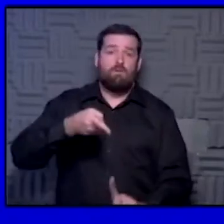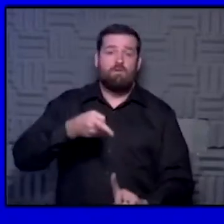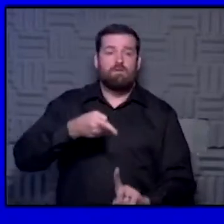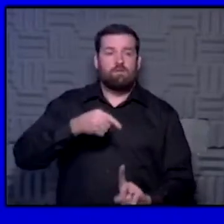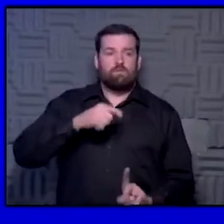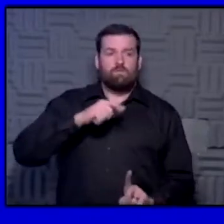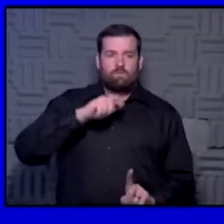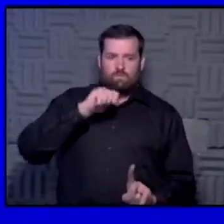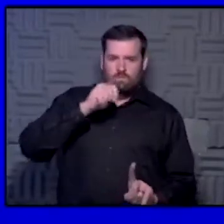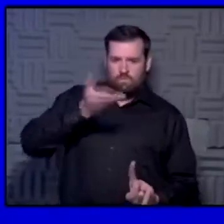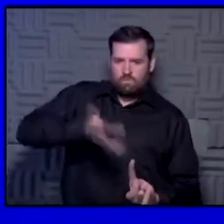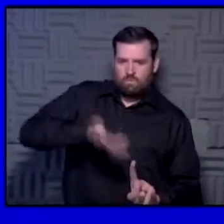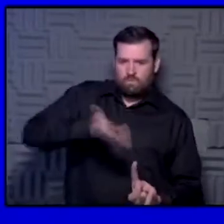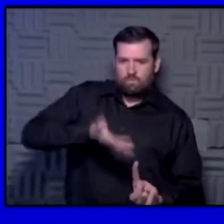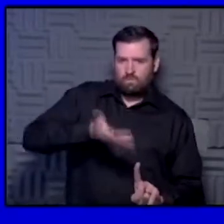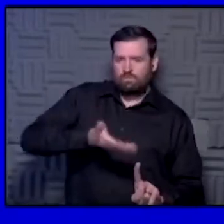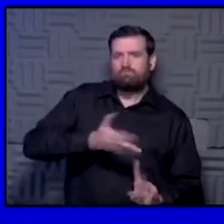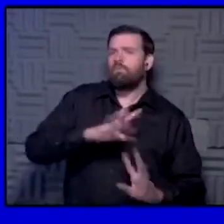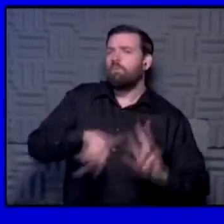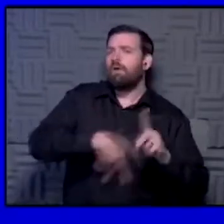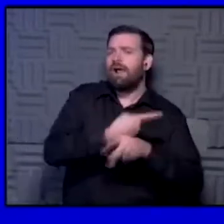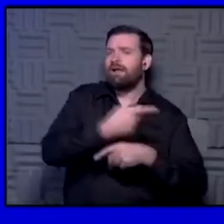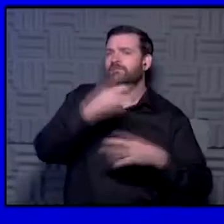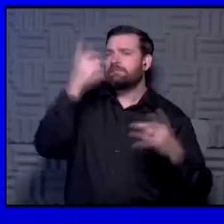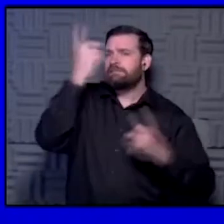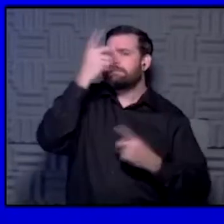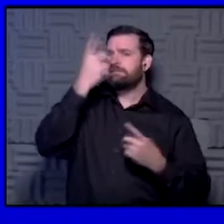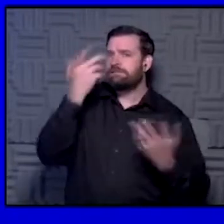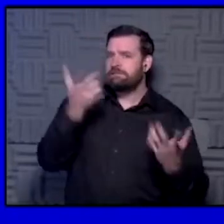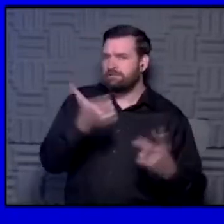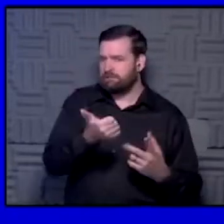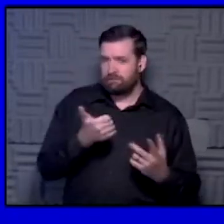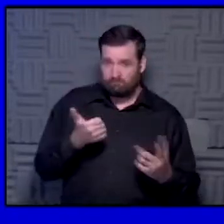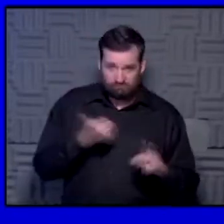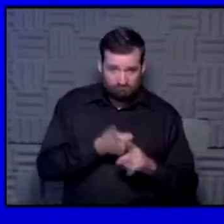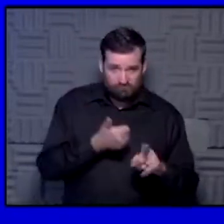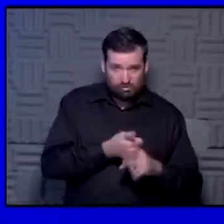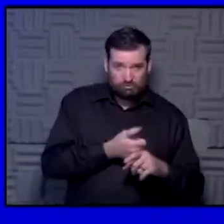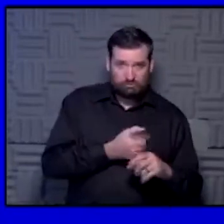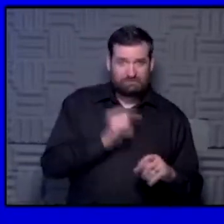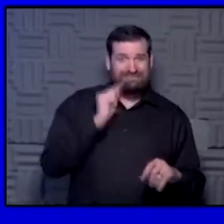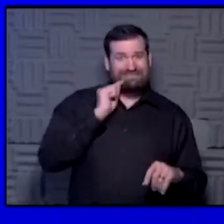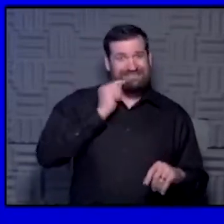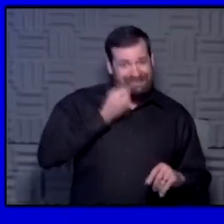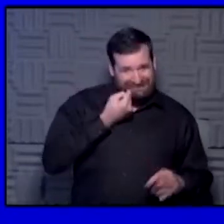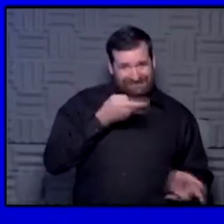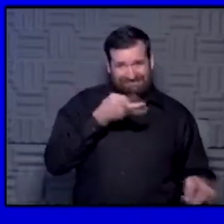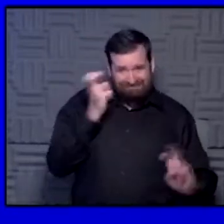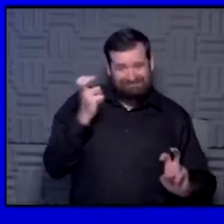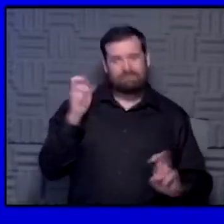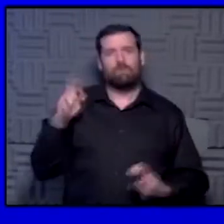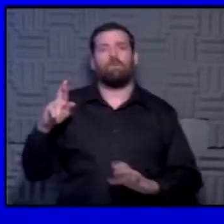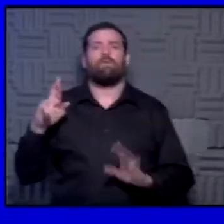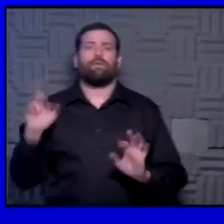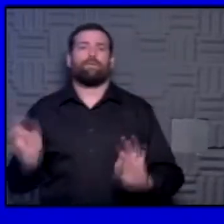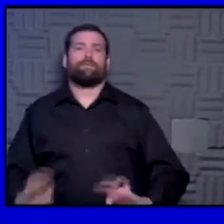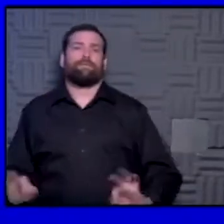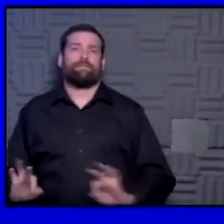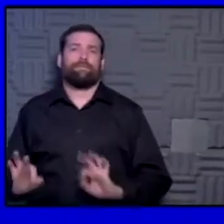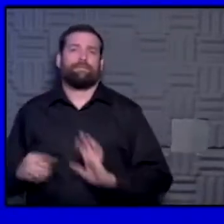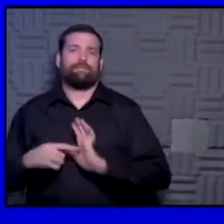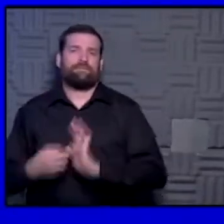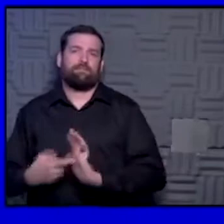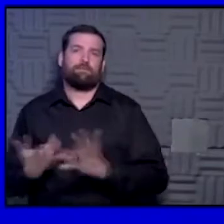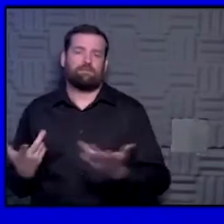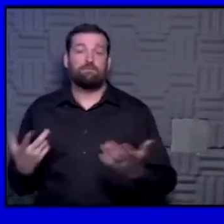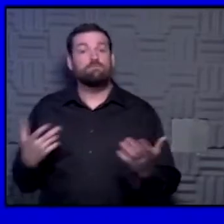who were you? What type of disease process did you have? Was it mild or was it severe? And how far are you out